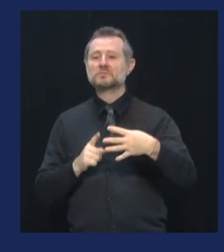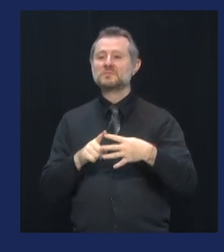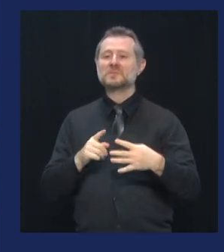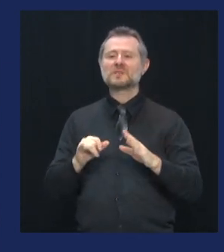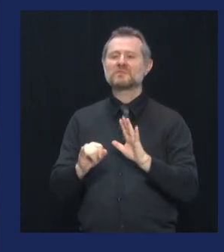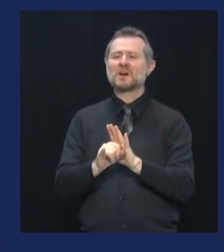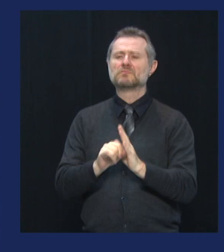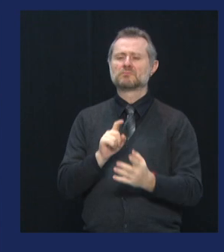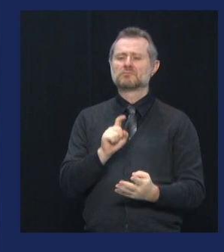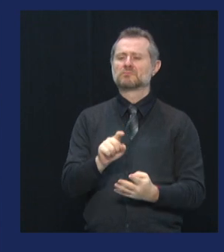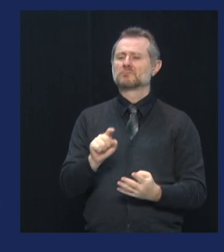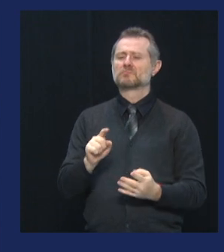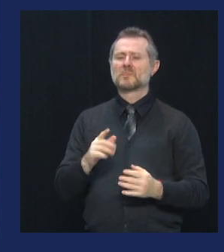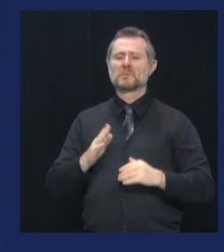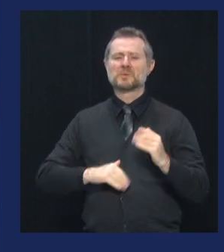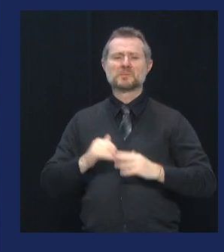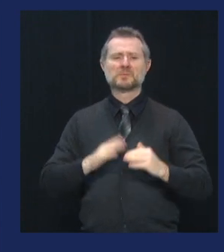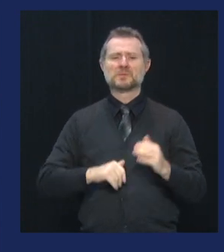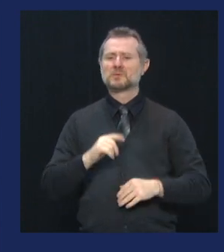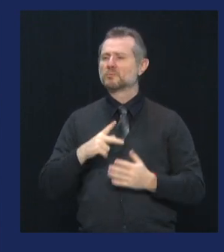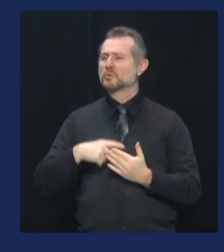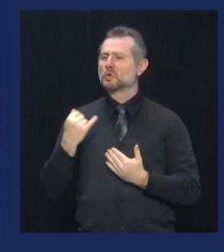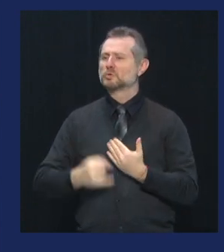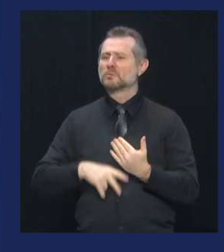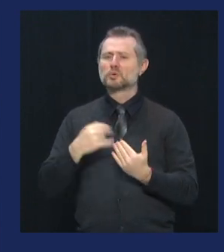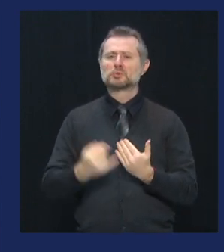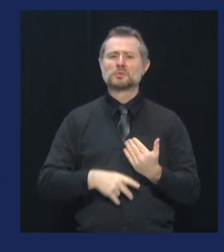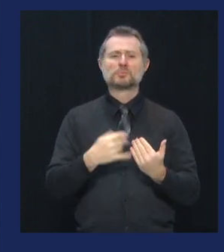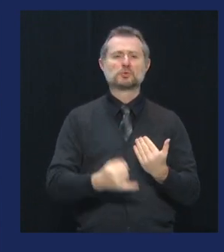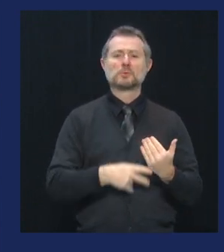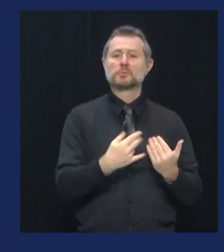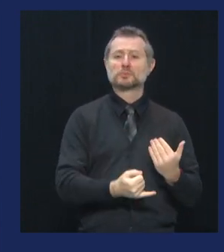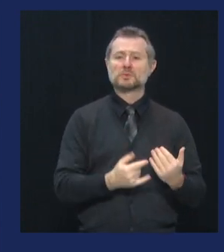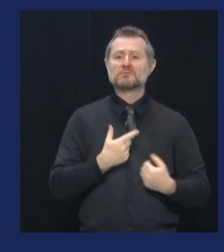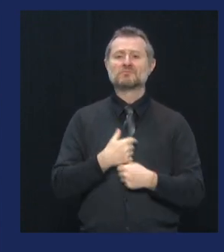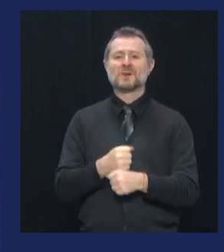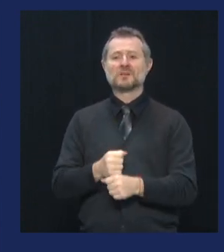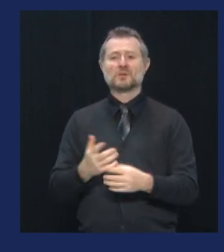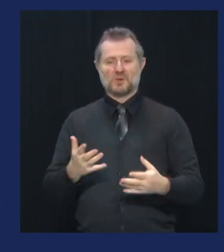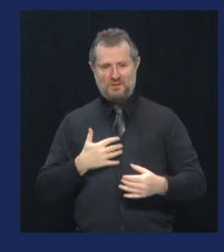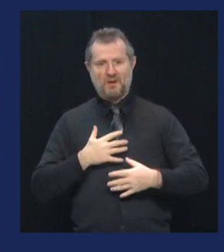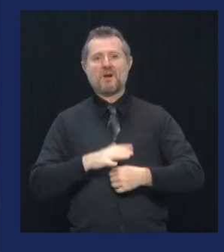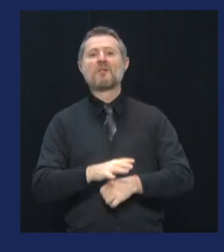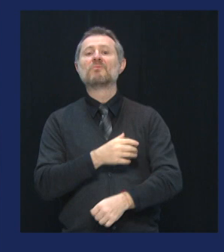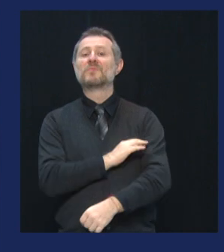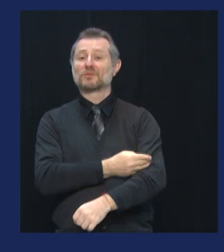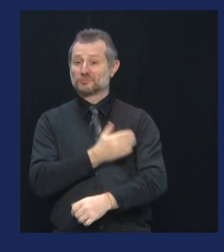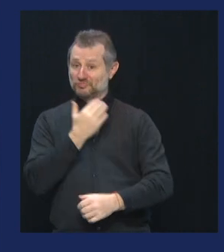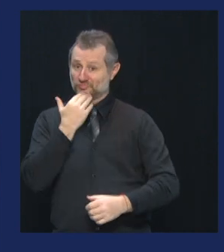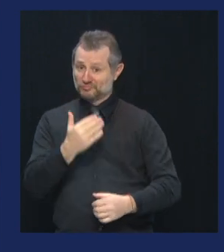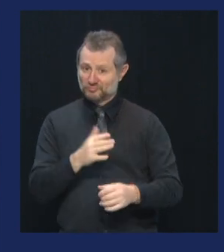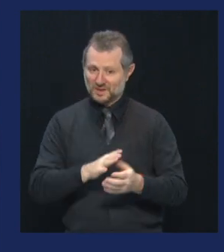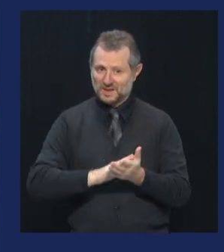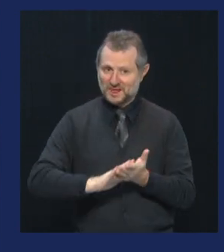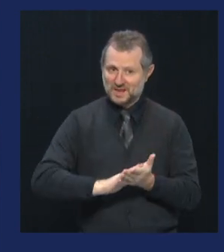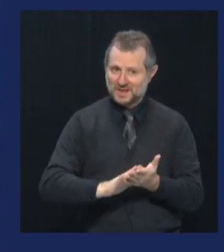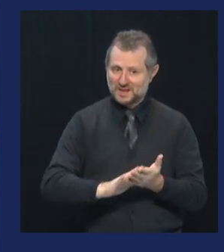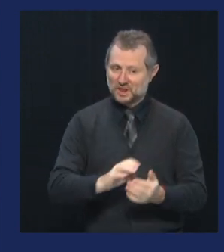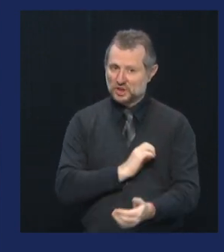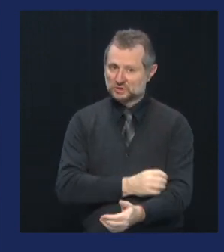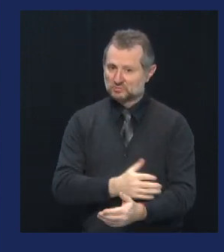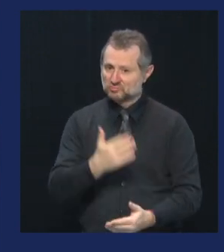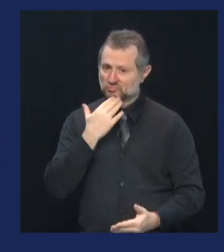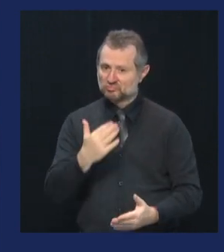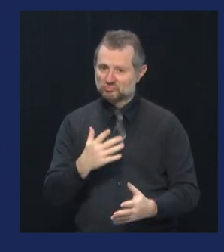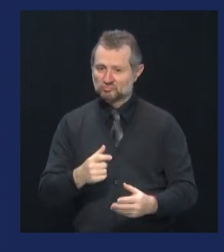projects that will generate sufficient clean energy to reliably support all of our energy needs.